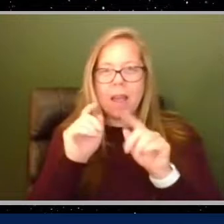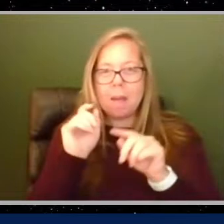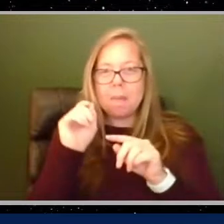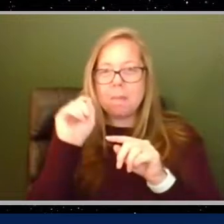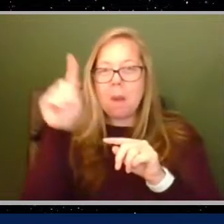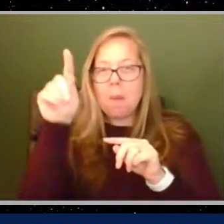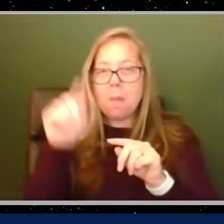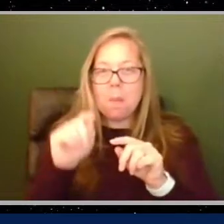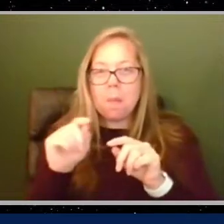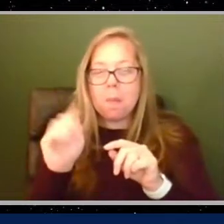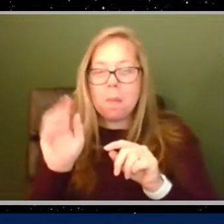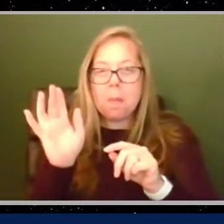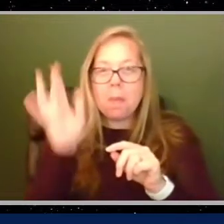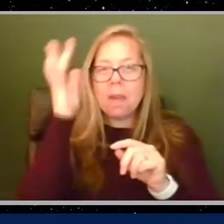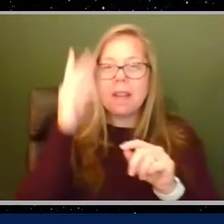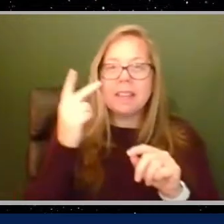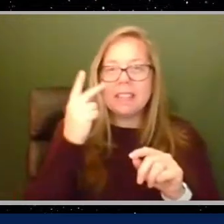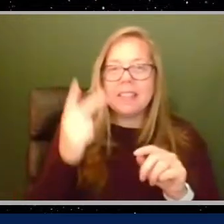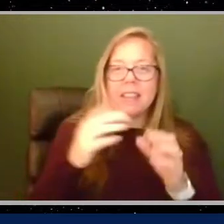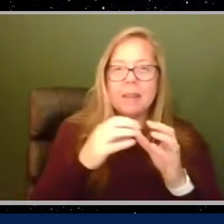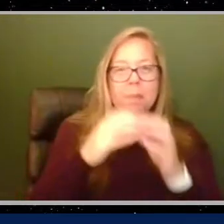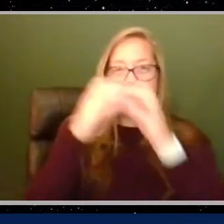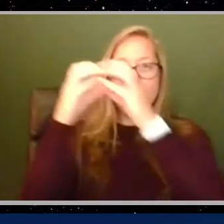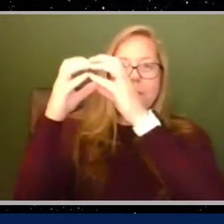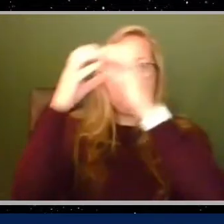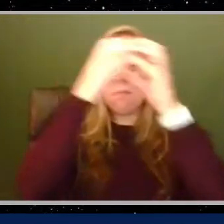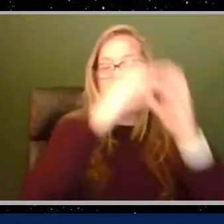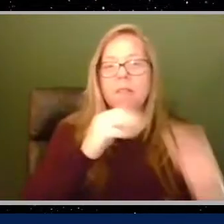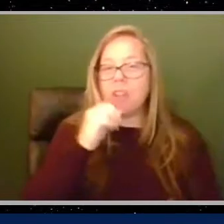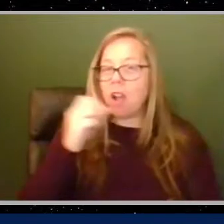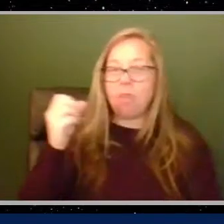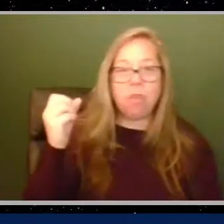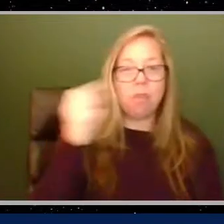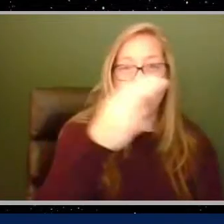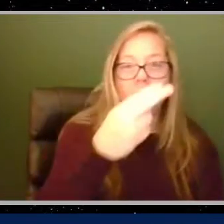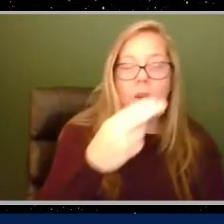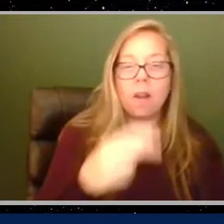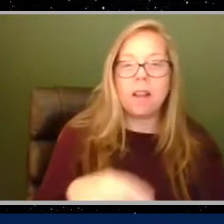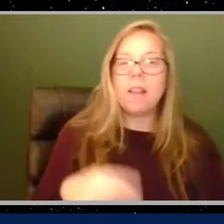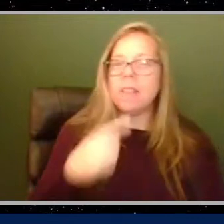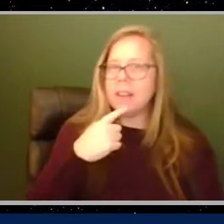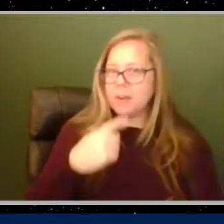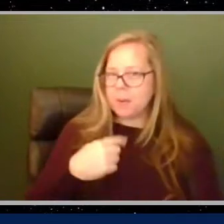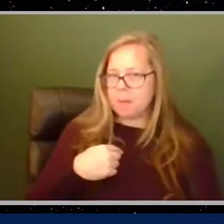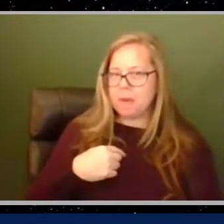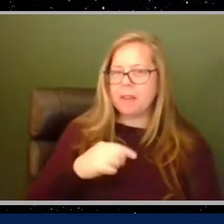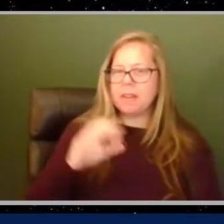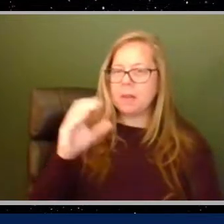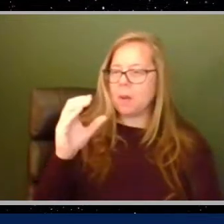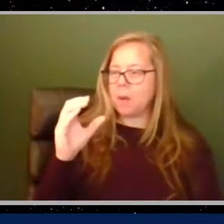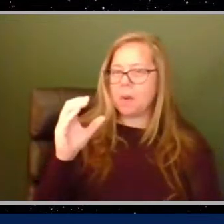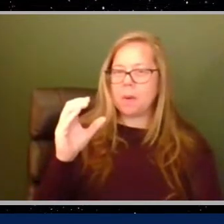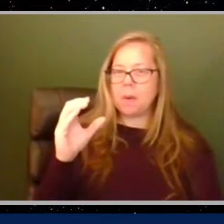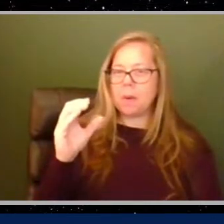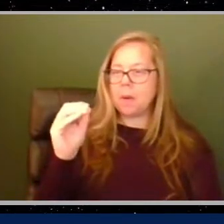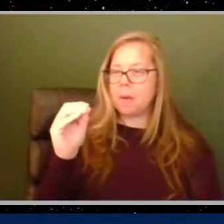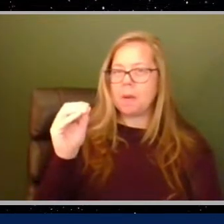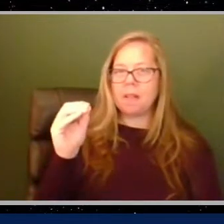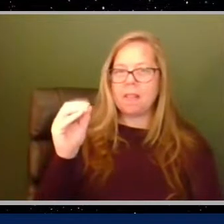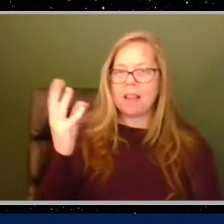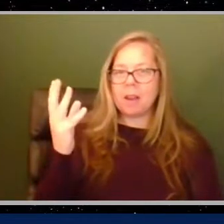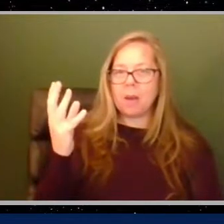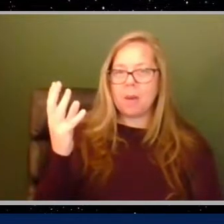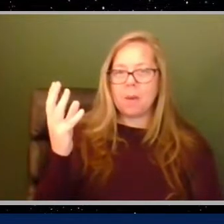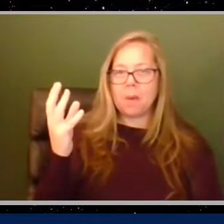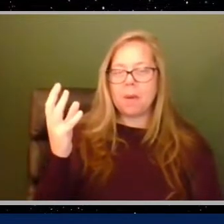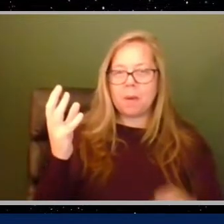and really experience that 0G side of it where you're not throwing it or anything. I was given advice beforehand to just hold it up and then release it and just